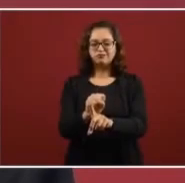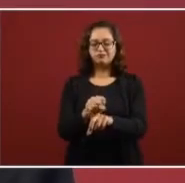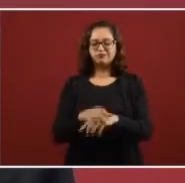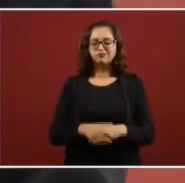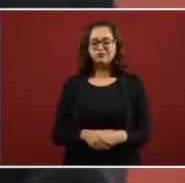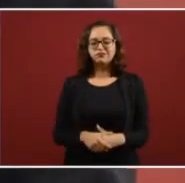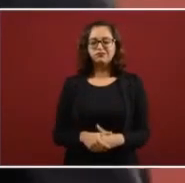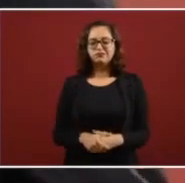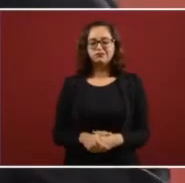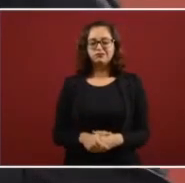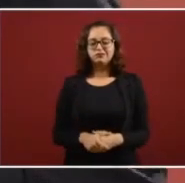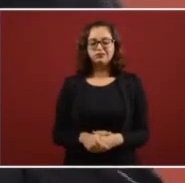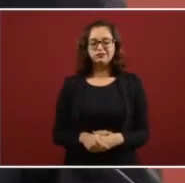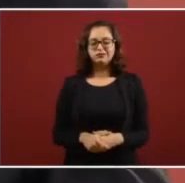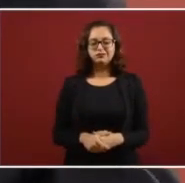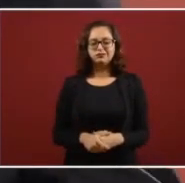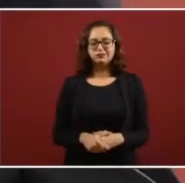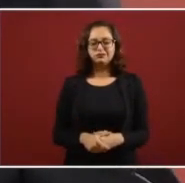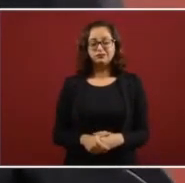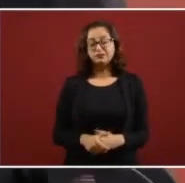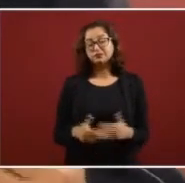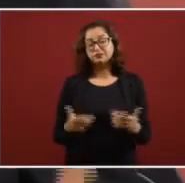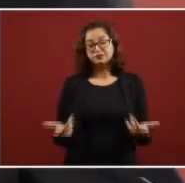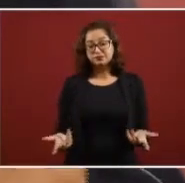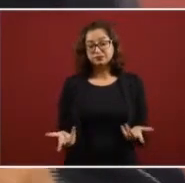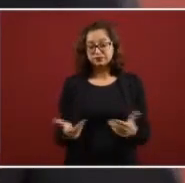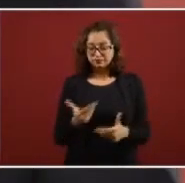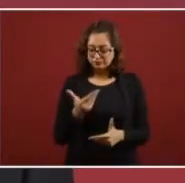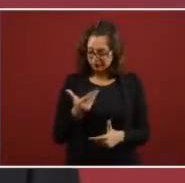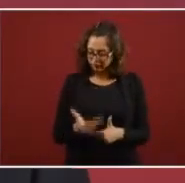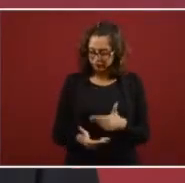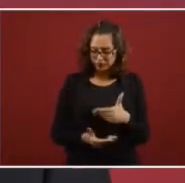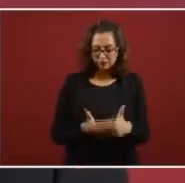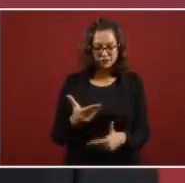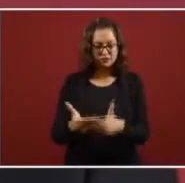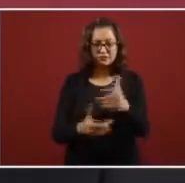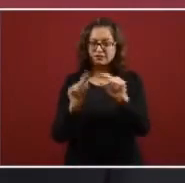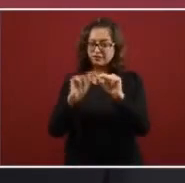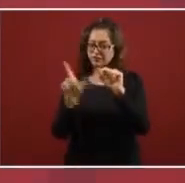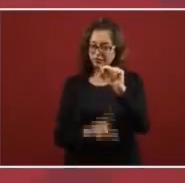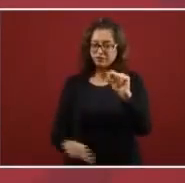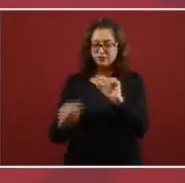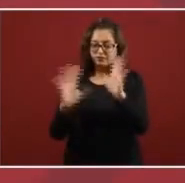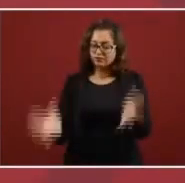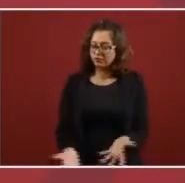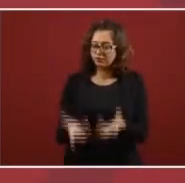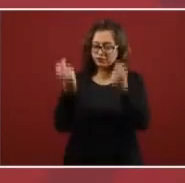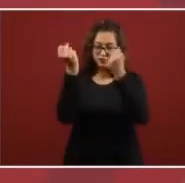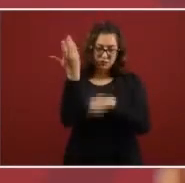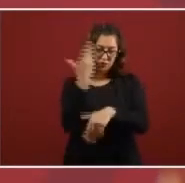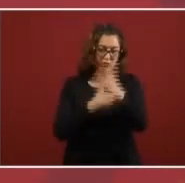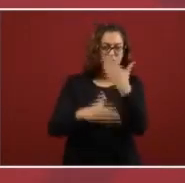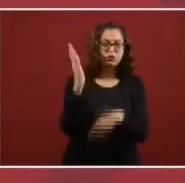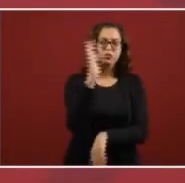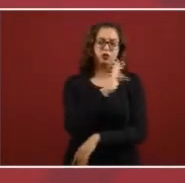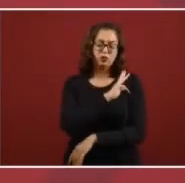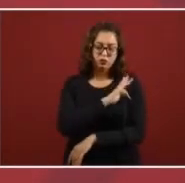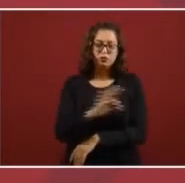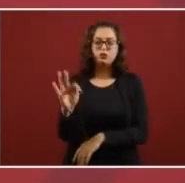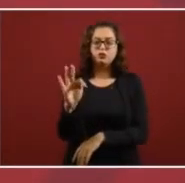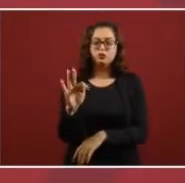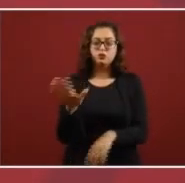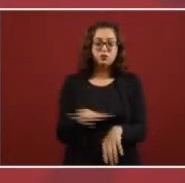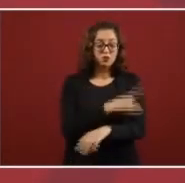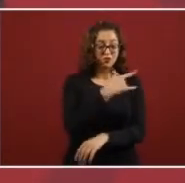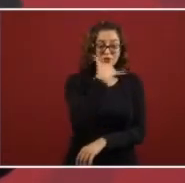it. Y esto va a permitir and this will permit el renacimiento de México. The rebirth of Mexico. Porque si no hay corrupción,